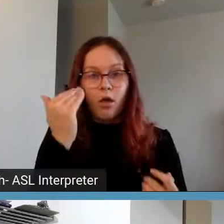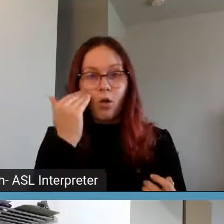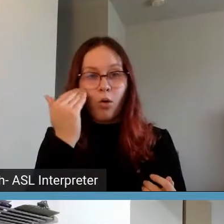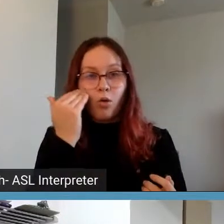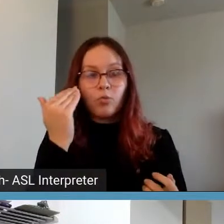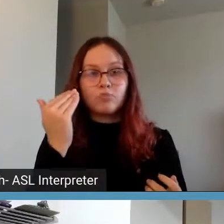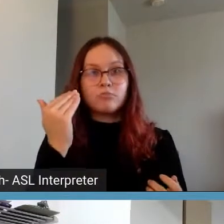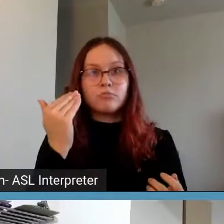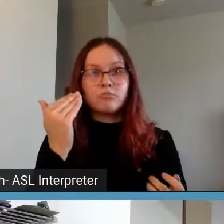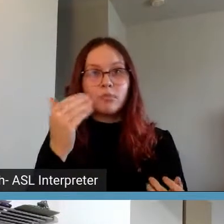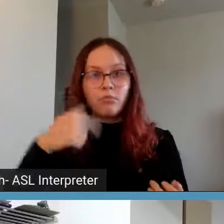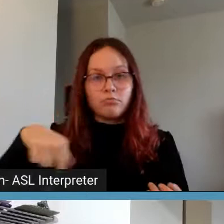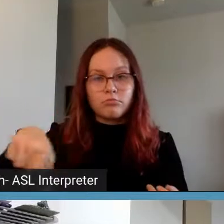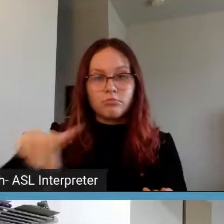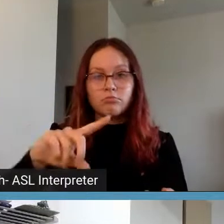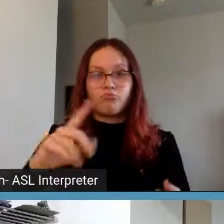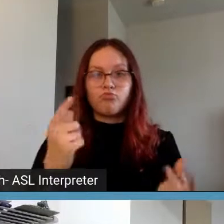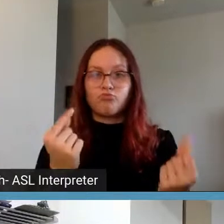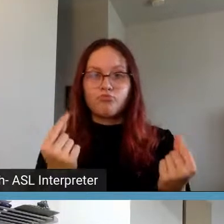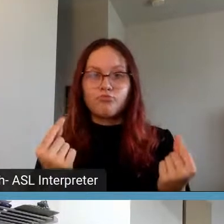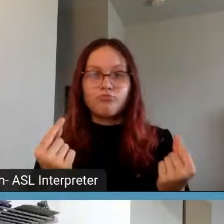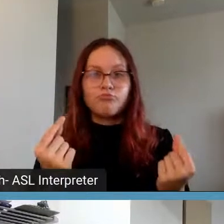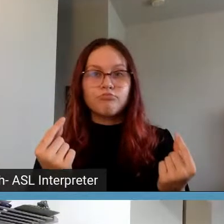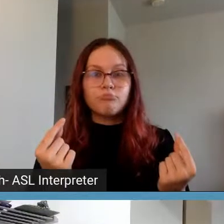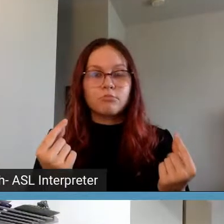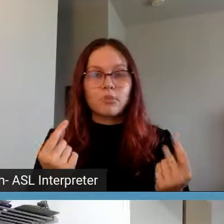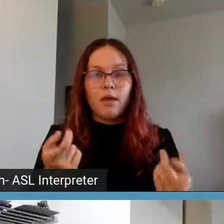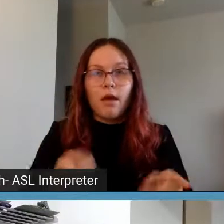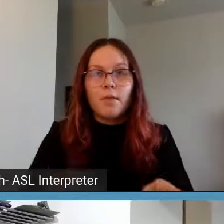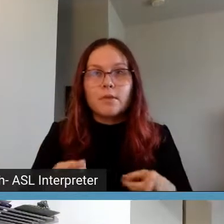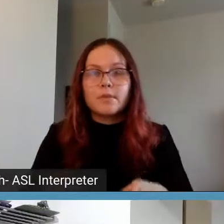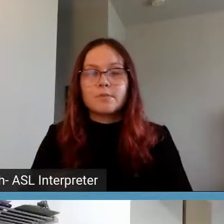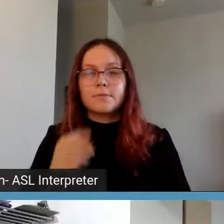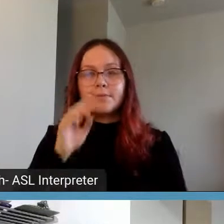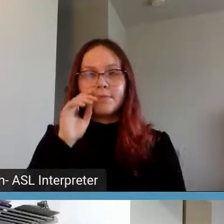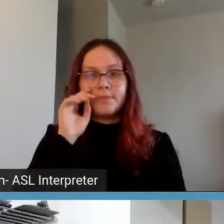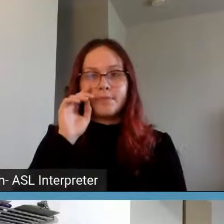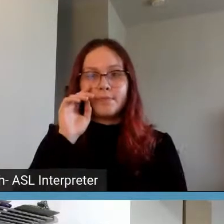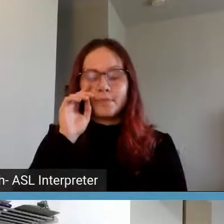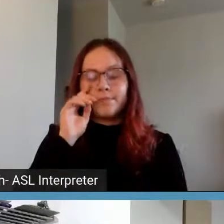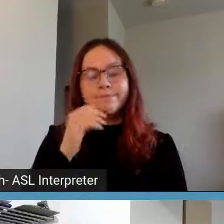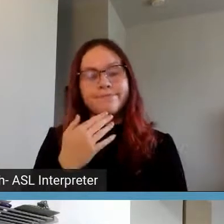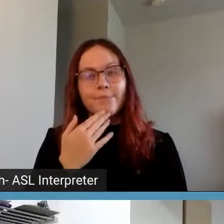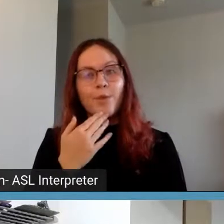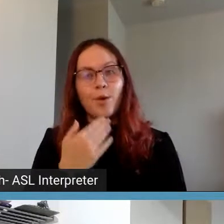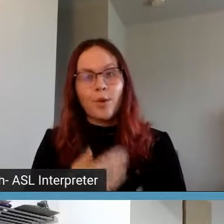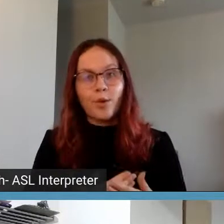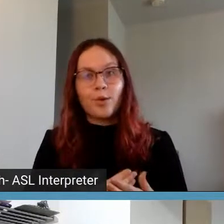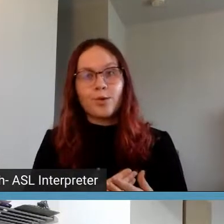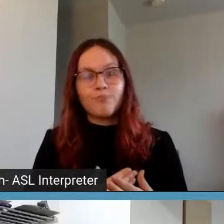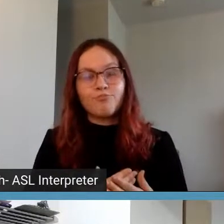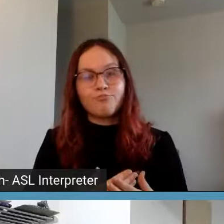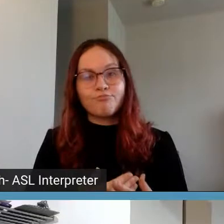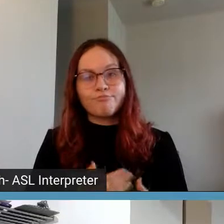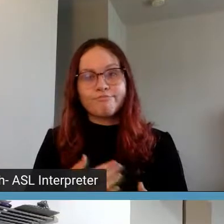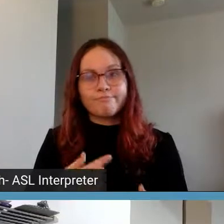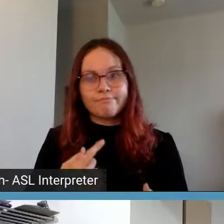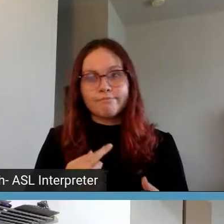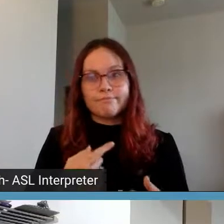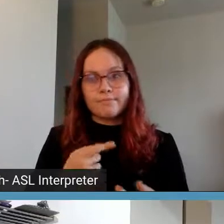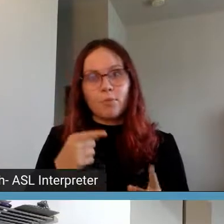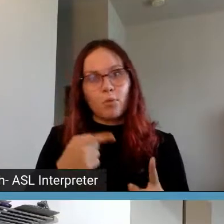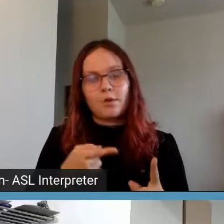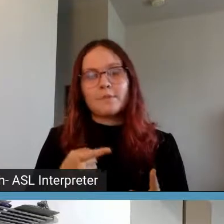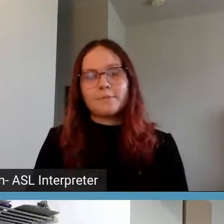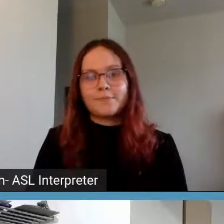on our radar as well. So, yeah. Well, it's a good point. I think that doing what you're doing and what we're doing and sort